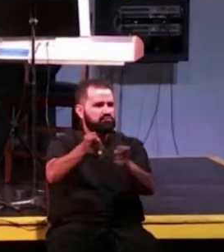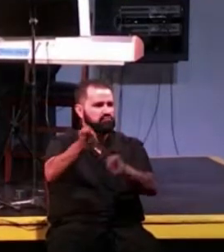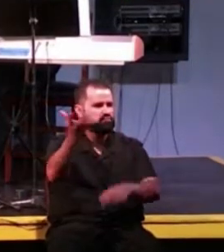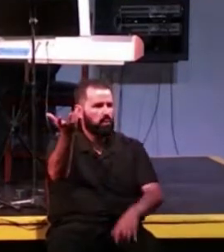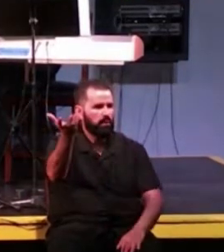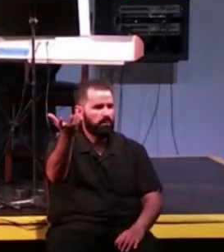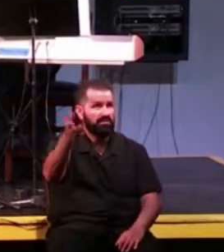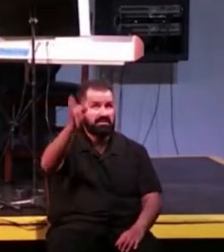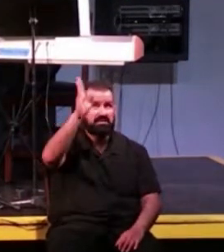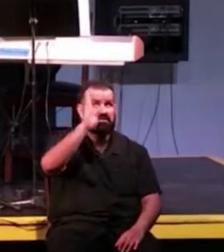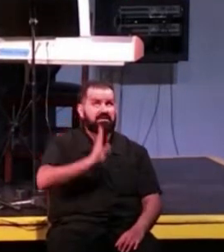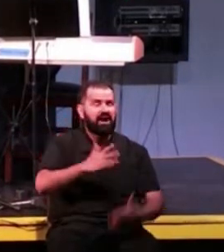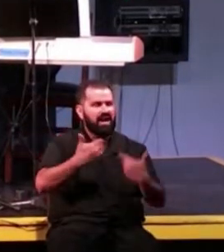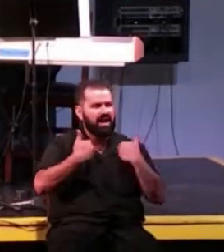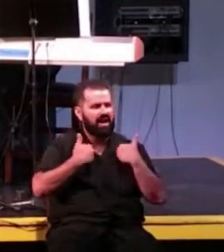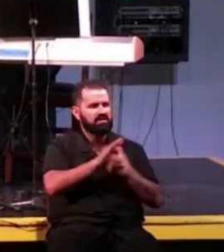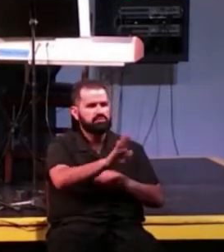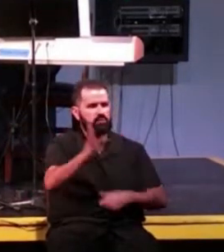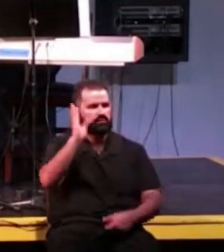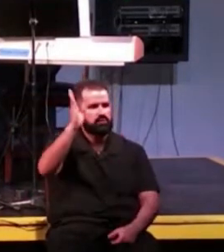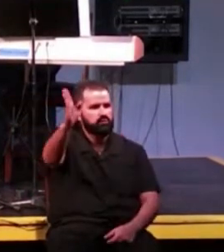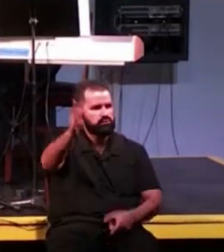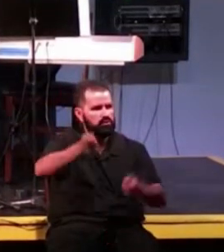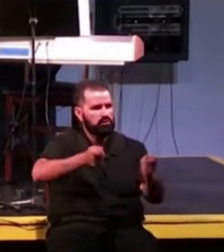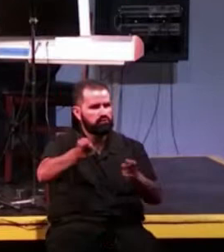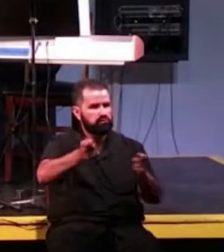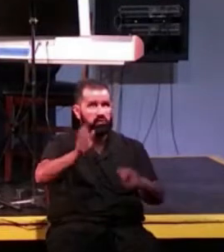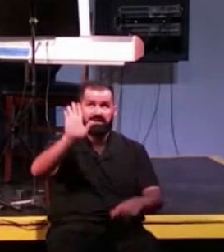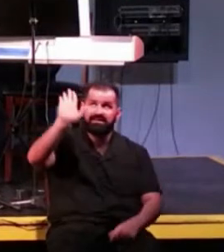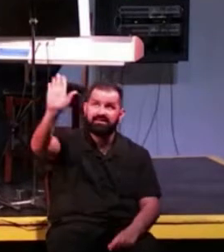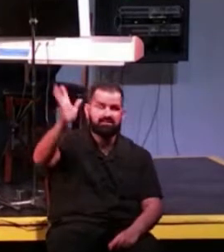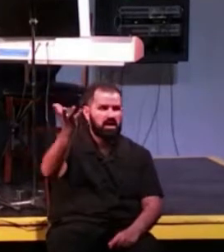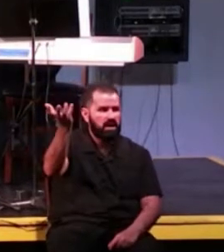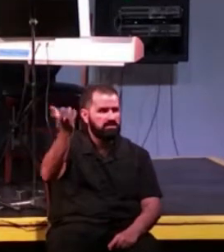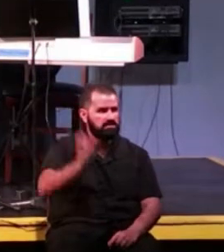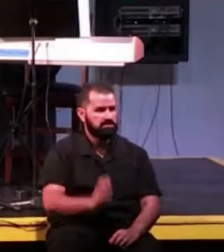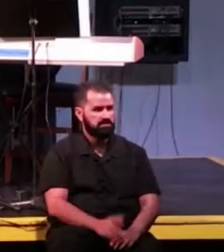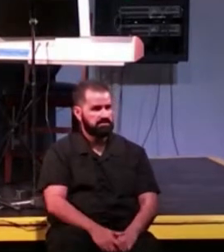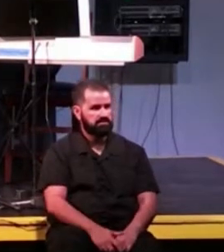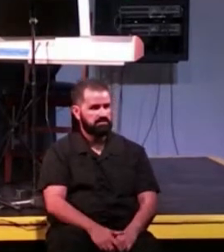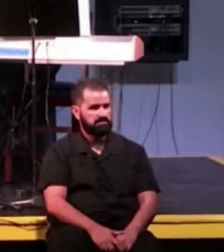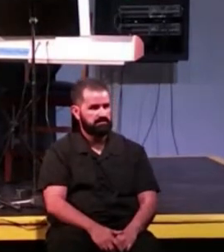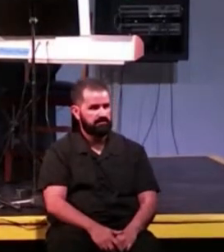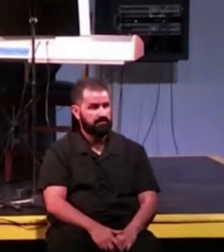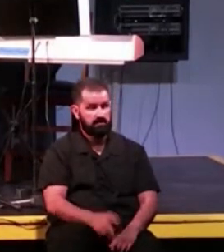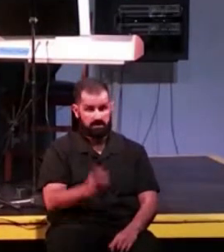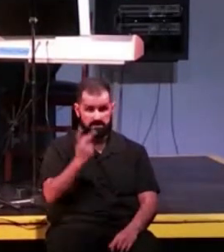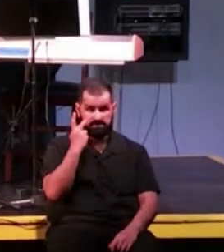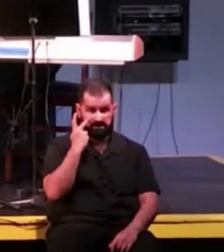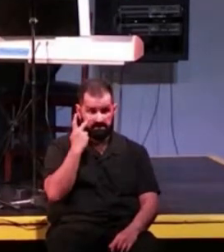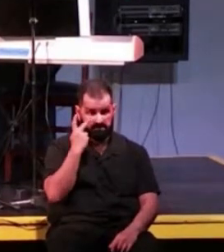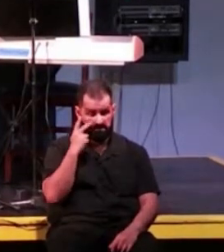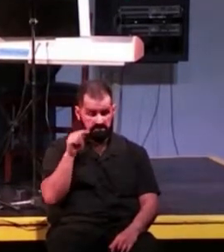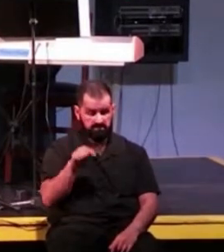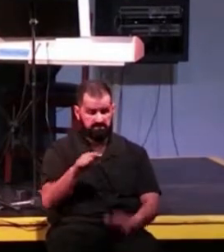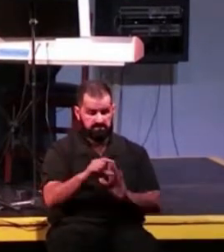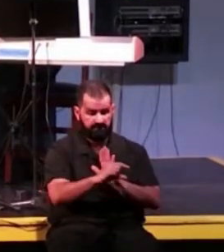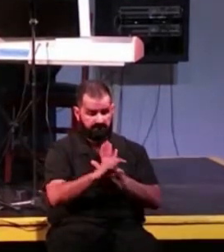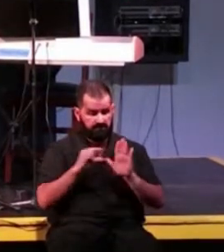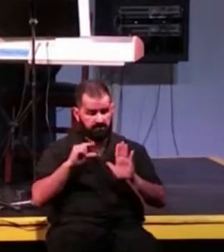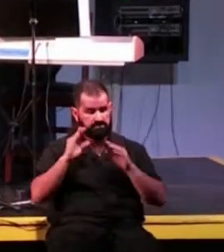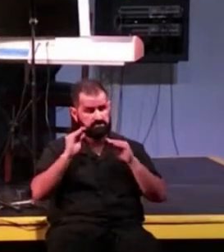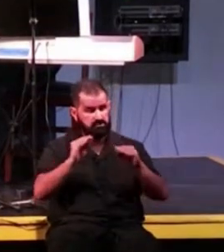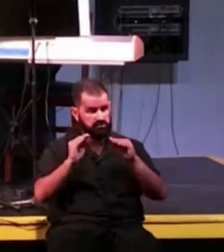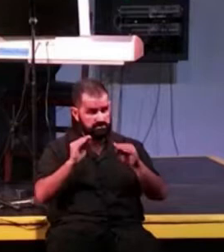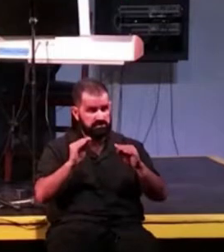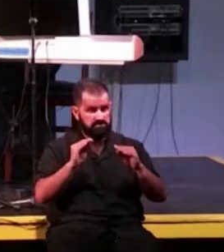God holds your future in your hands. See, this verse shows us